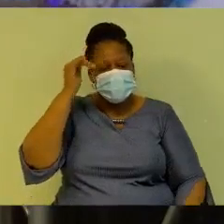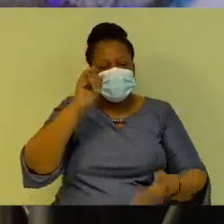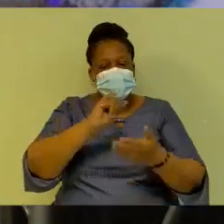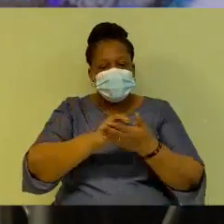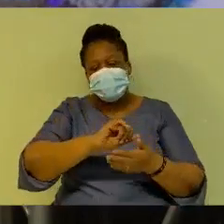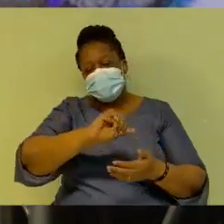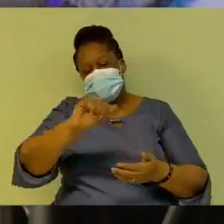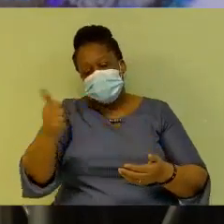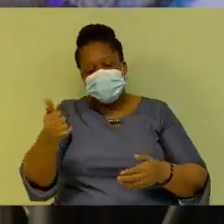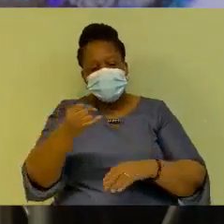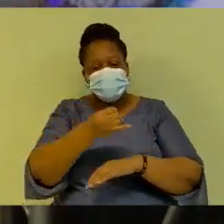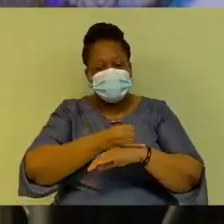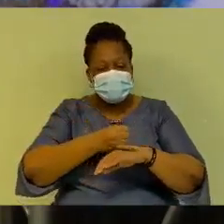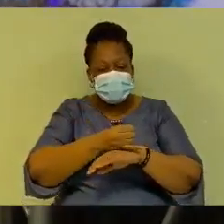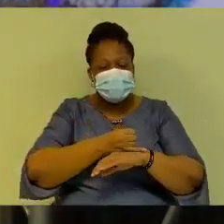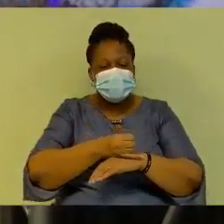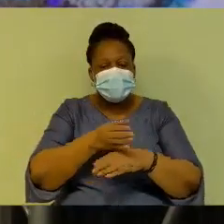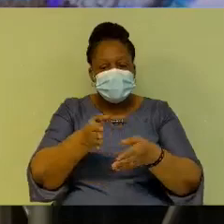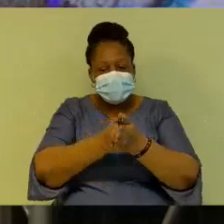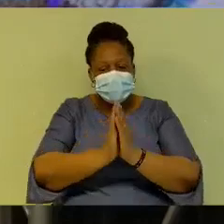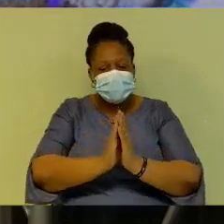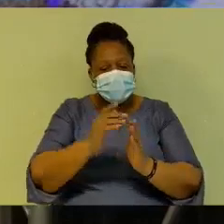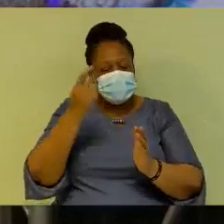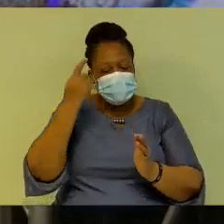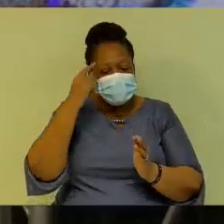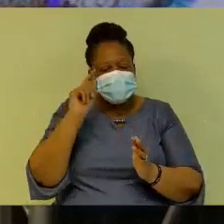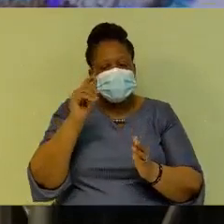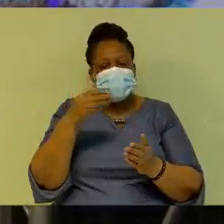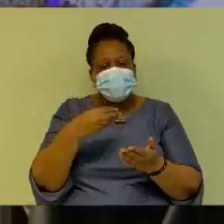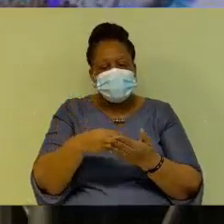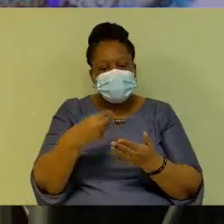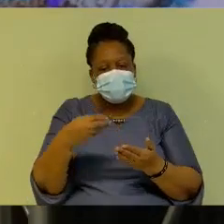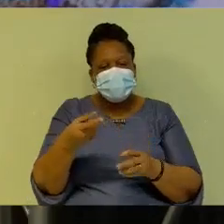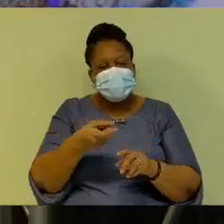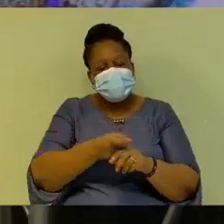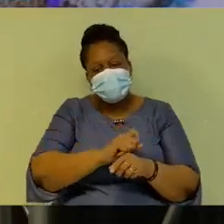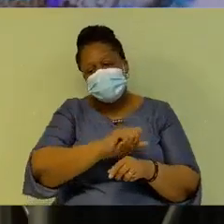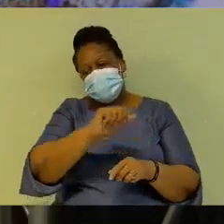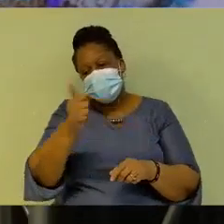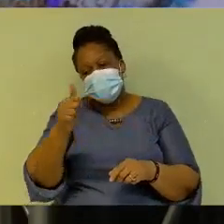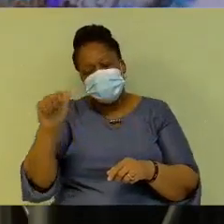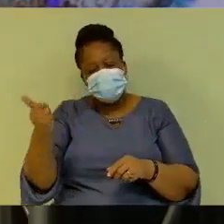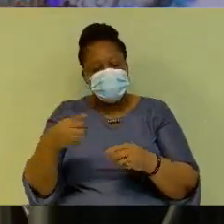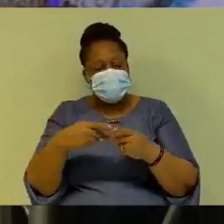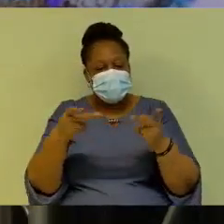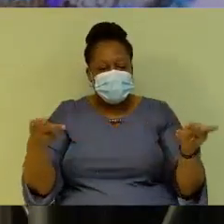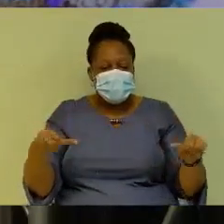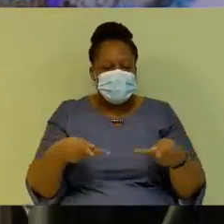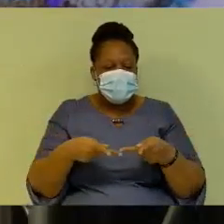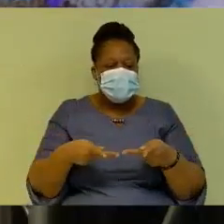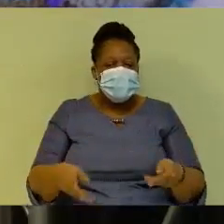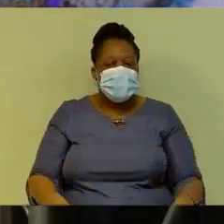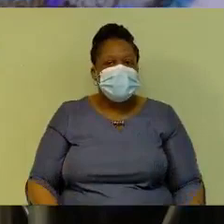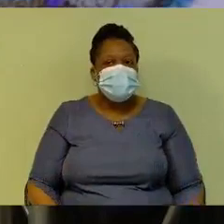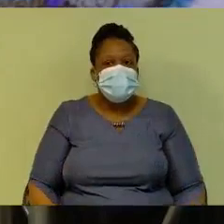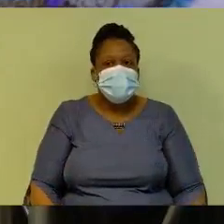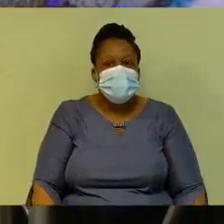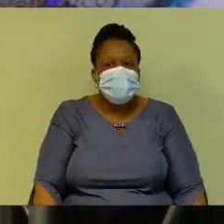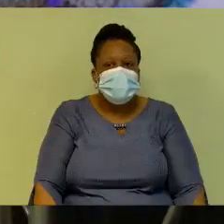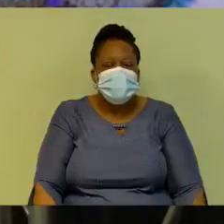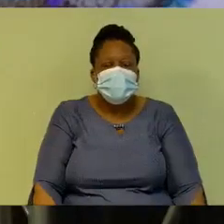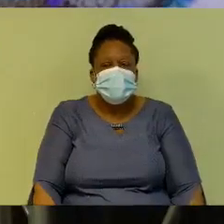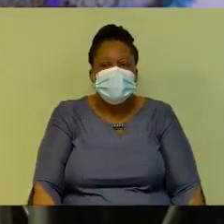sister states within CARICOM would have accessed relief funding through agencies, Bretton Woods institutions such as the IMF,